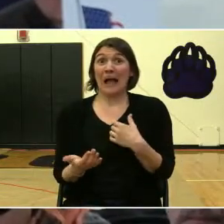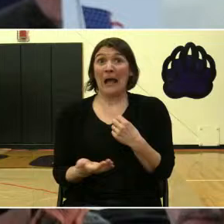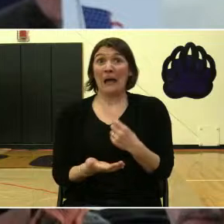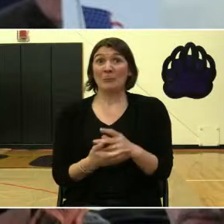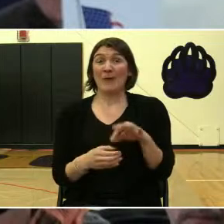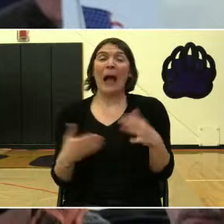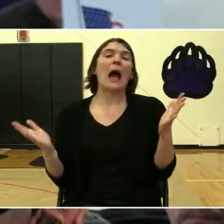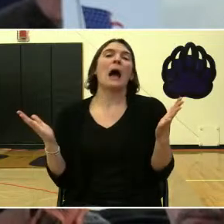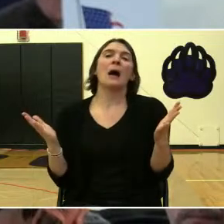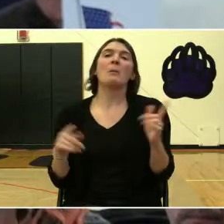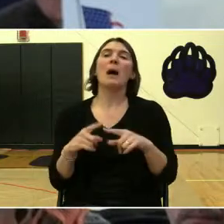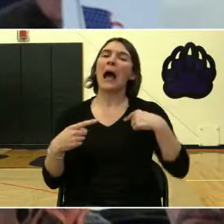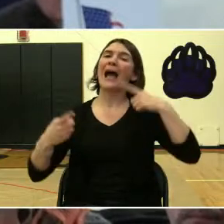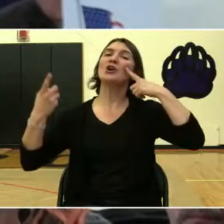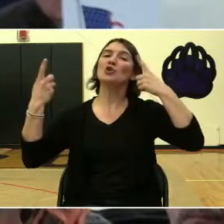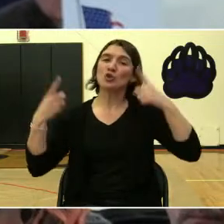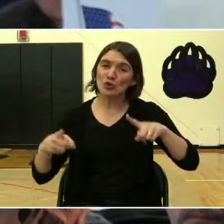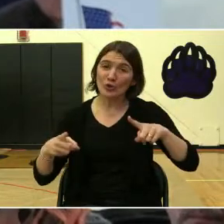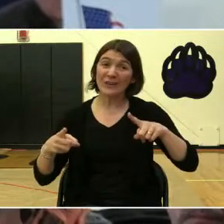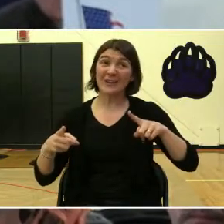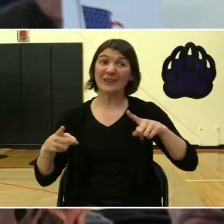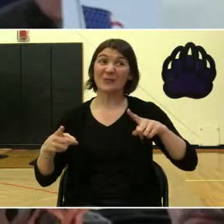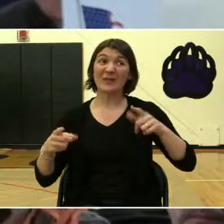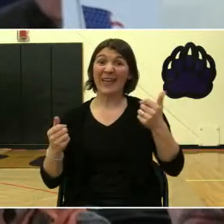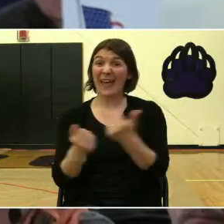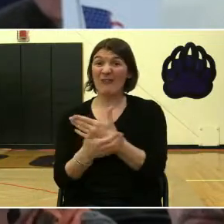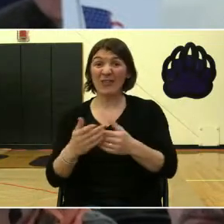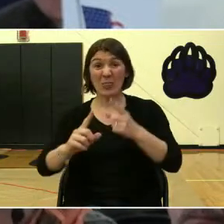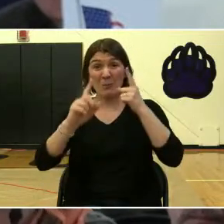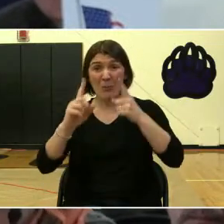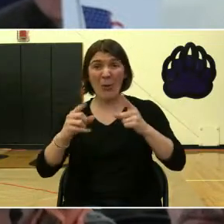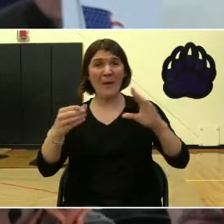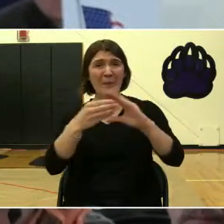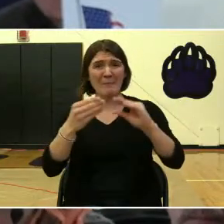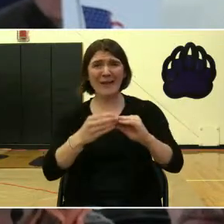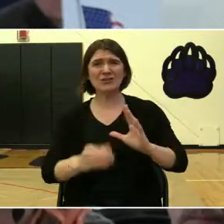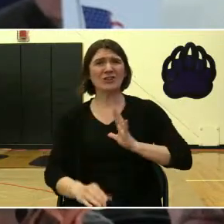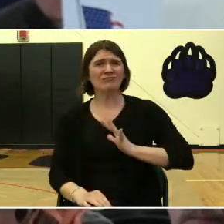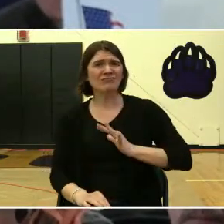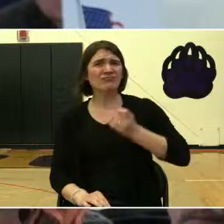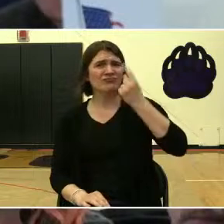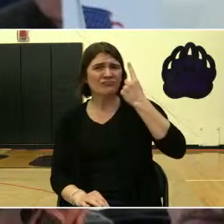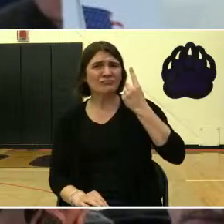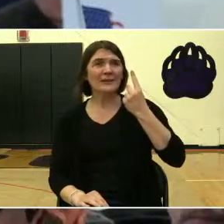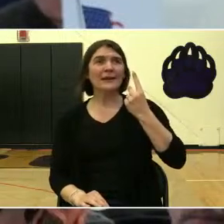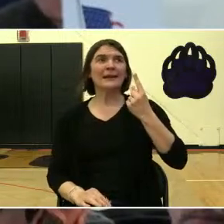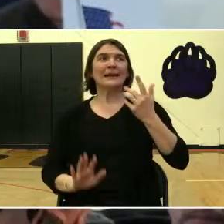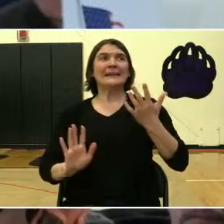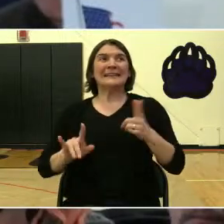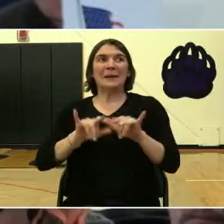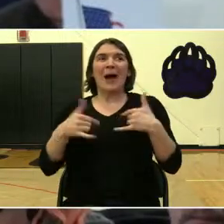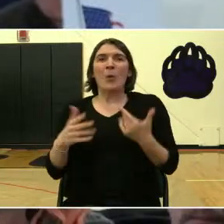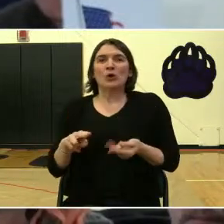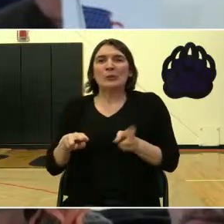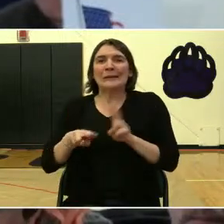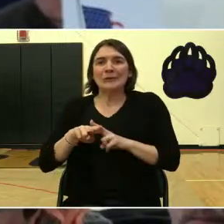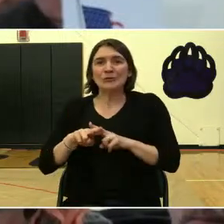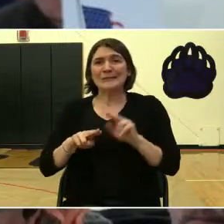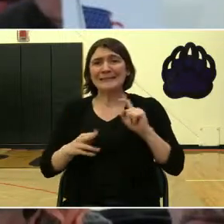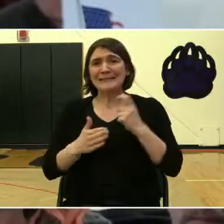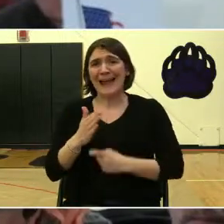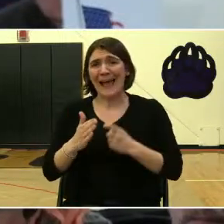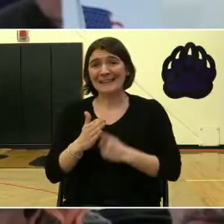but I I I agree with the uh the message here I'm trying to just not increase the burden of